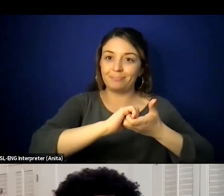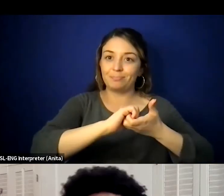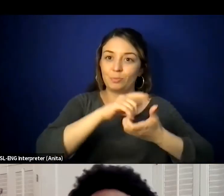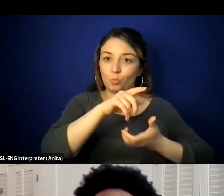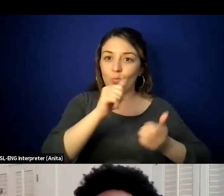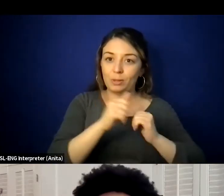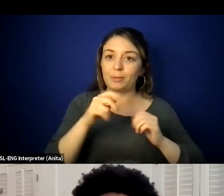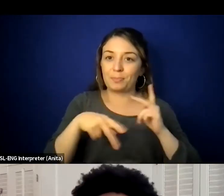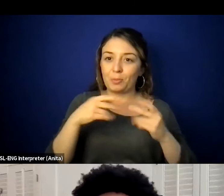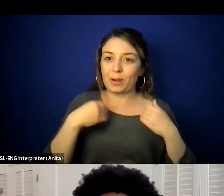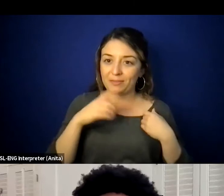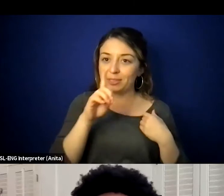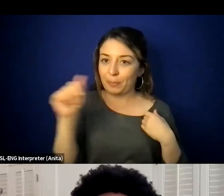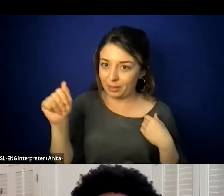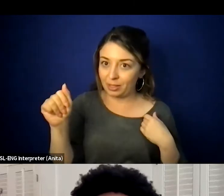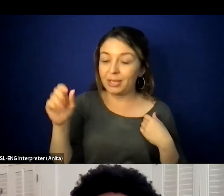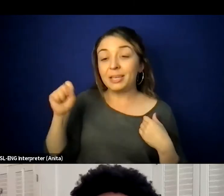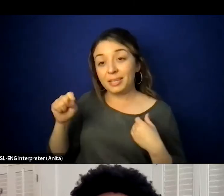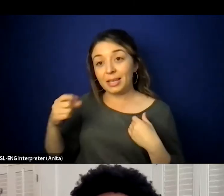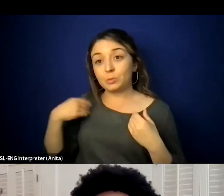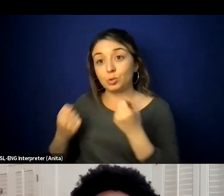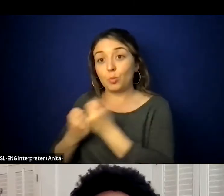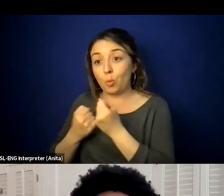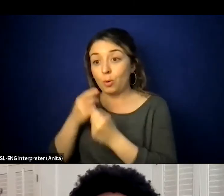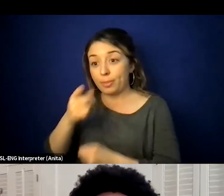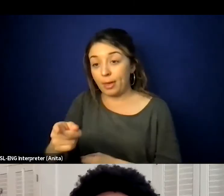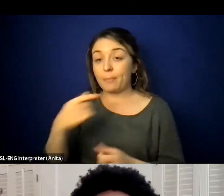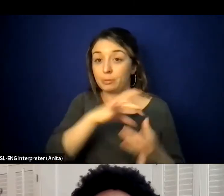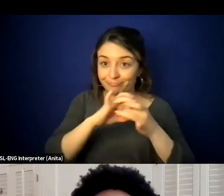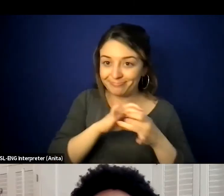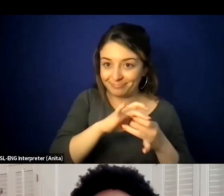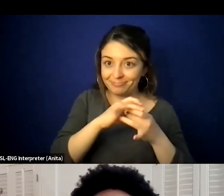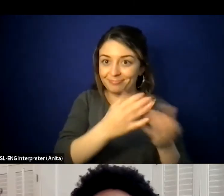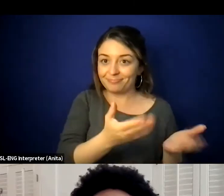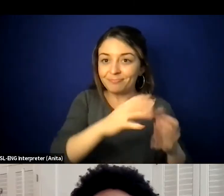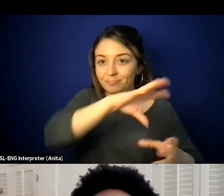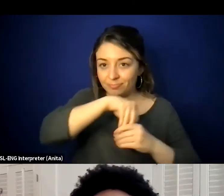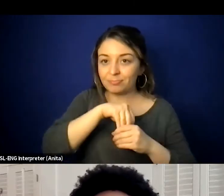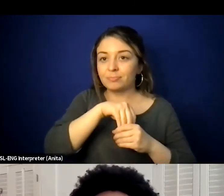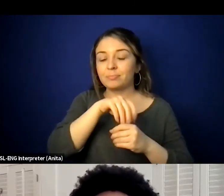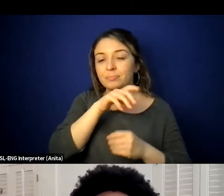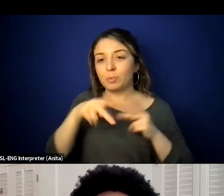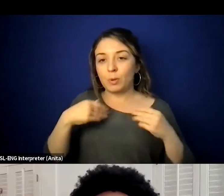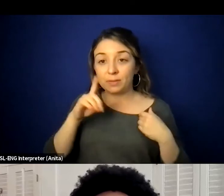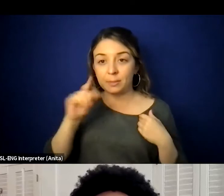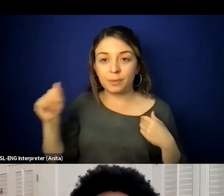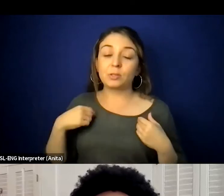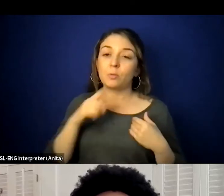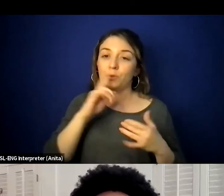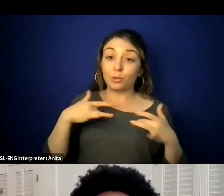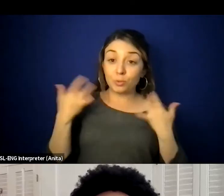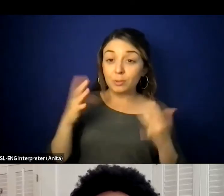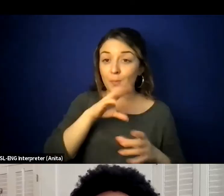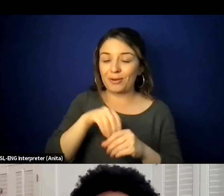making sure that the work we support is done in partnership with the disability community. So I'm so pleased to be a part of